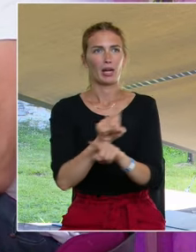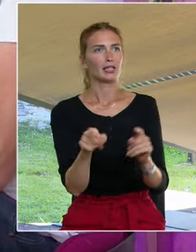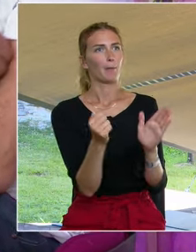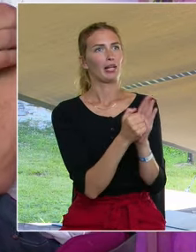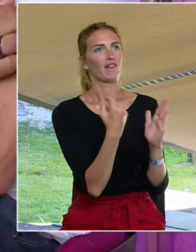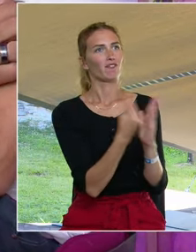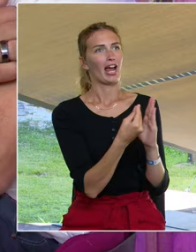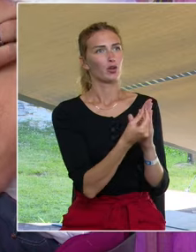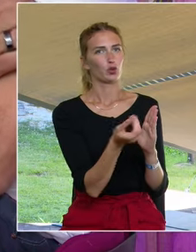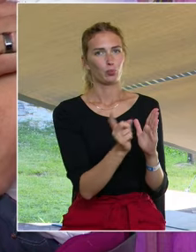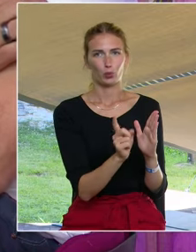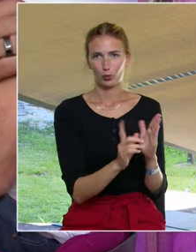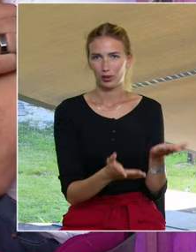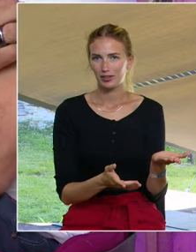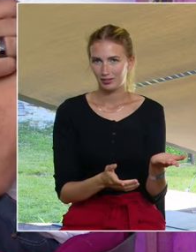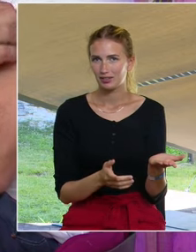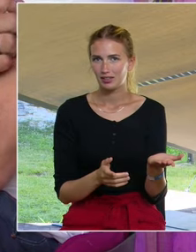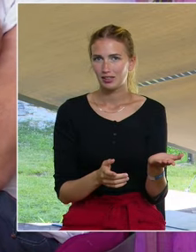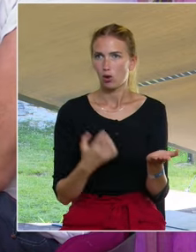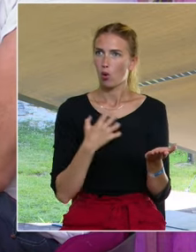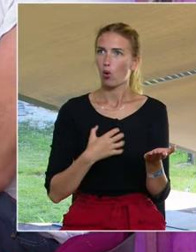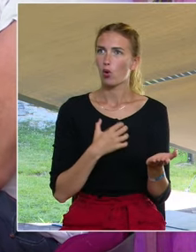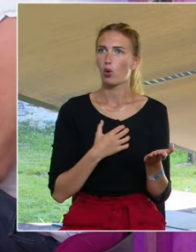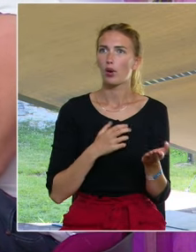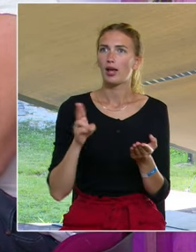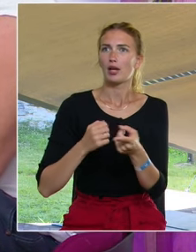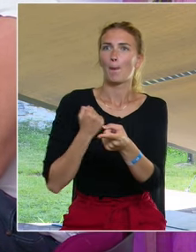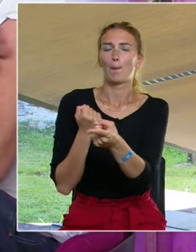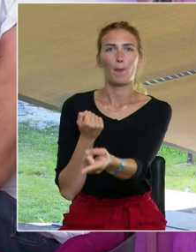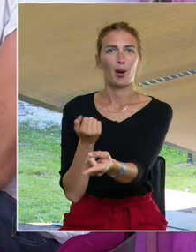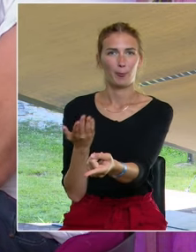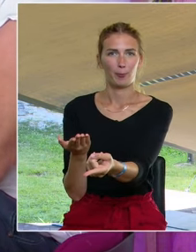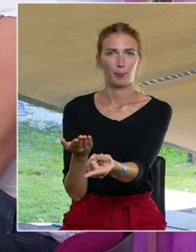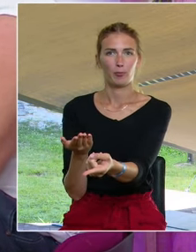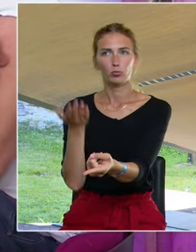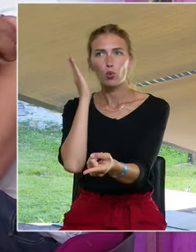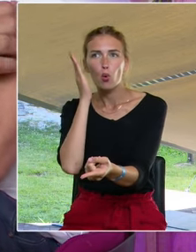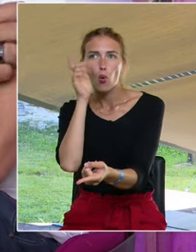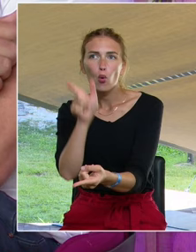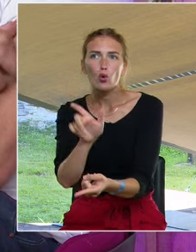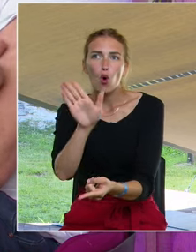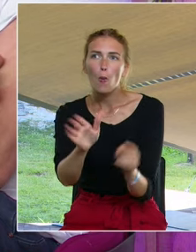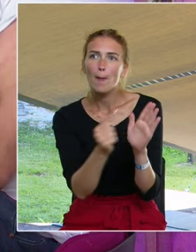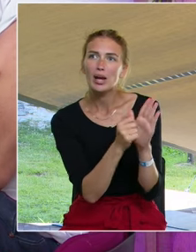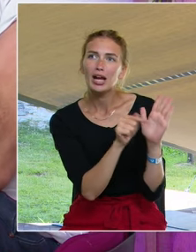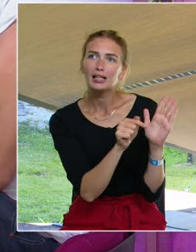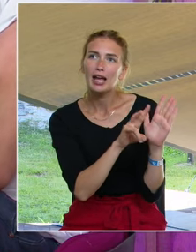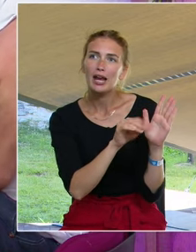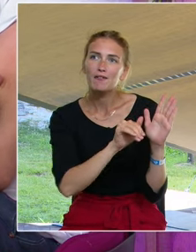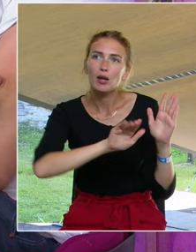social capital. And that leads us to auction houses as well. Oh, it used to be Russian oligarchs. In NFTs, they're all like, you know, rappers, so this is...